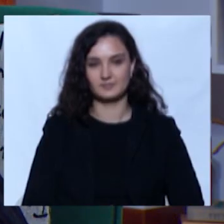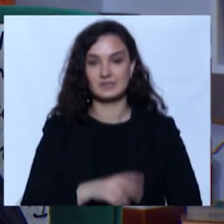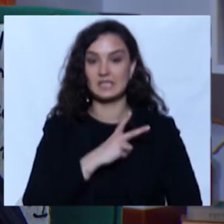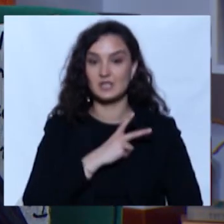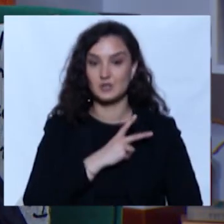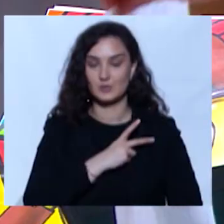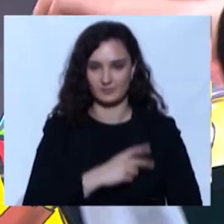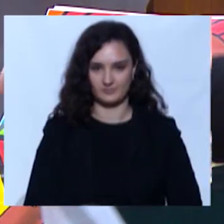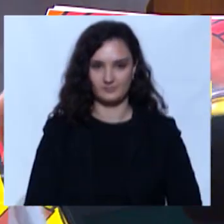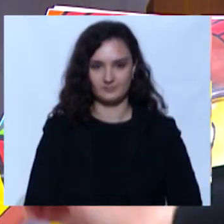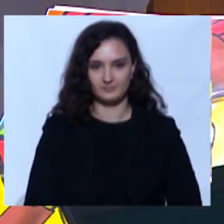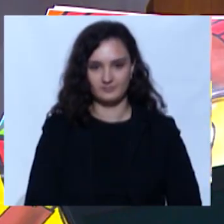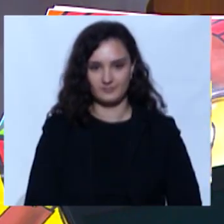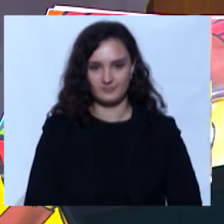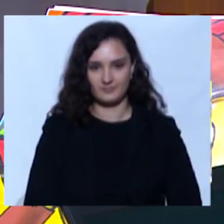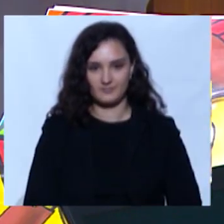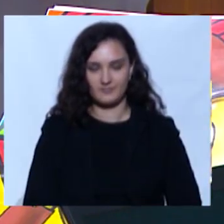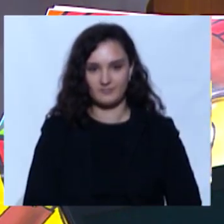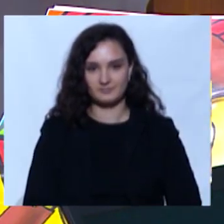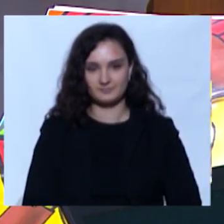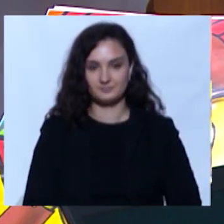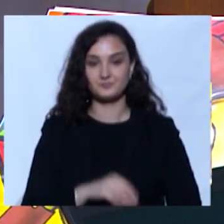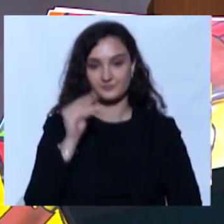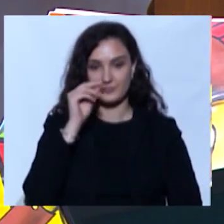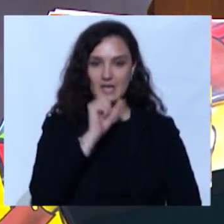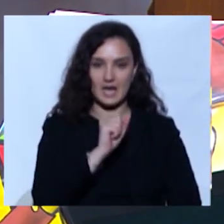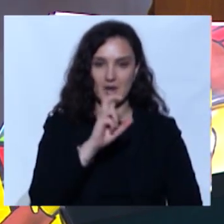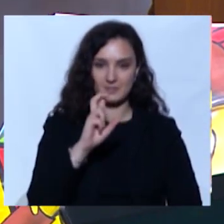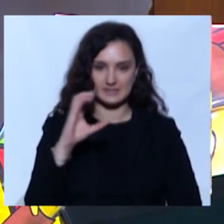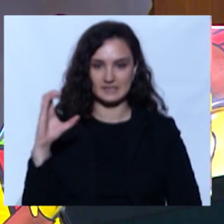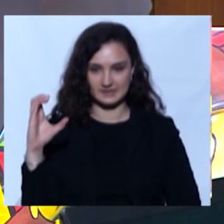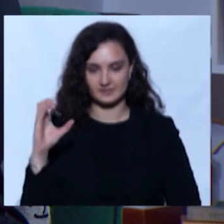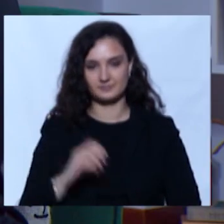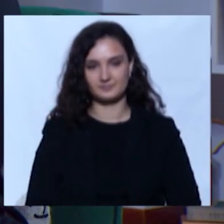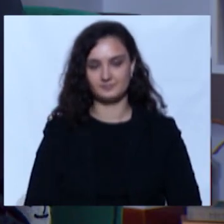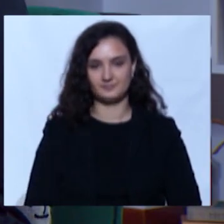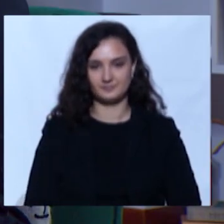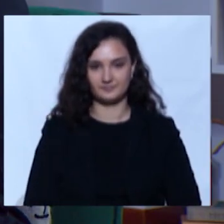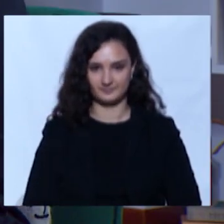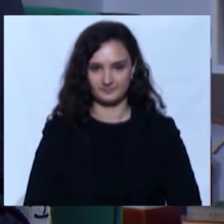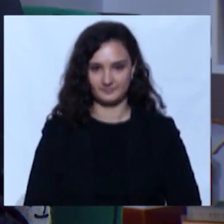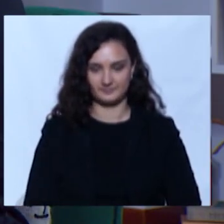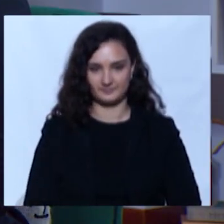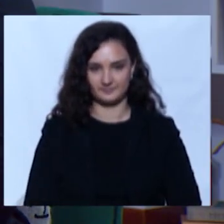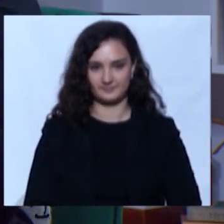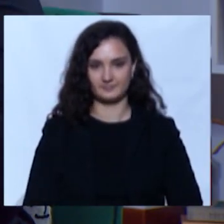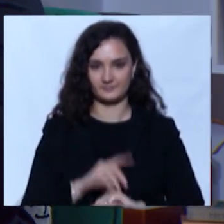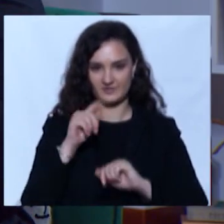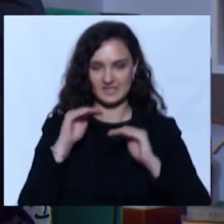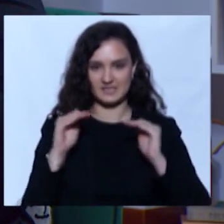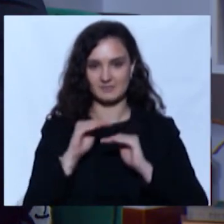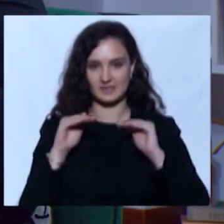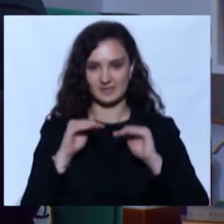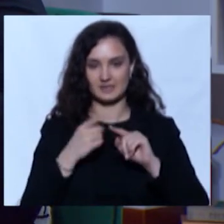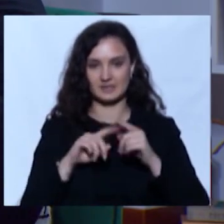English. In English, we learn our ABCs. Ooh, I know a song about ABCs.